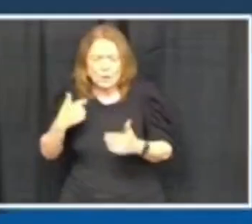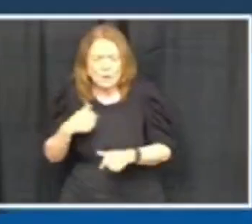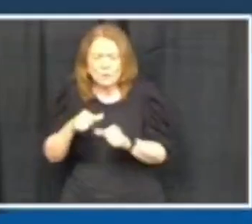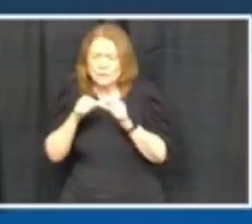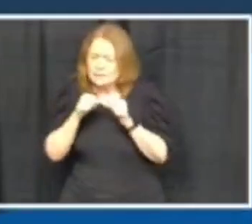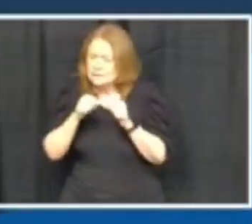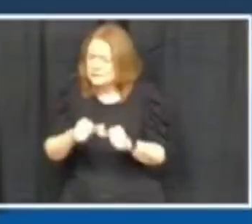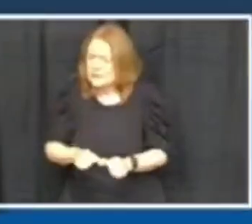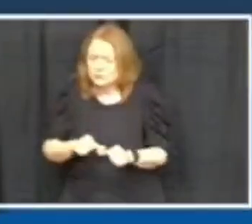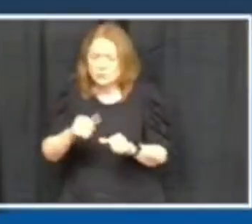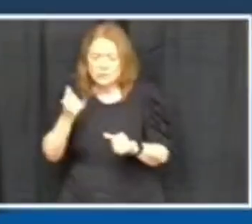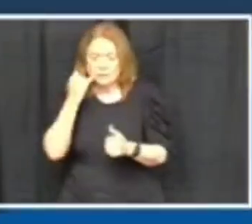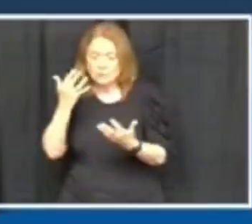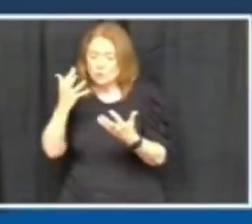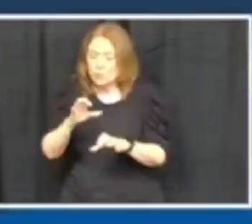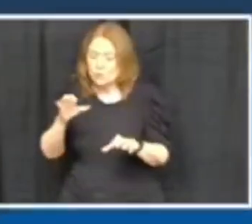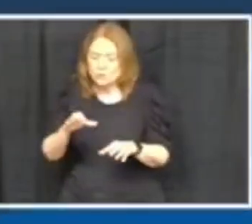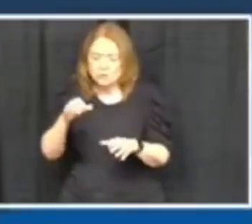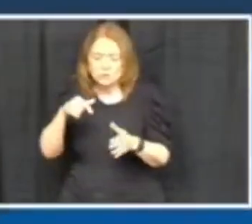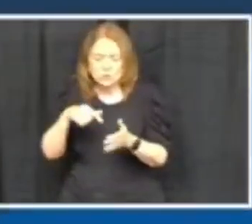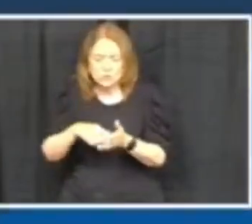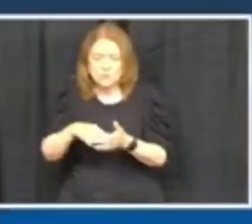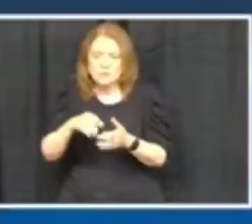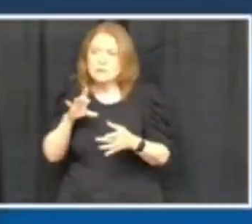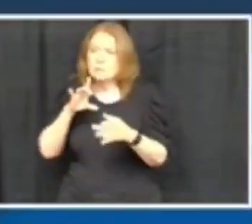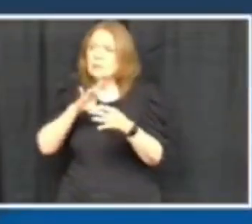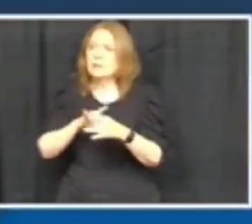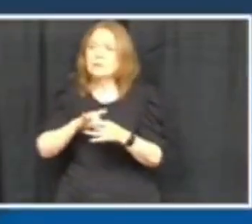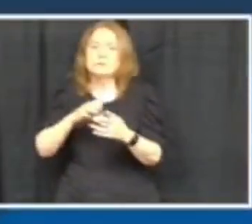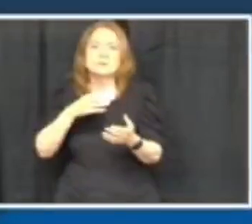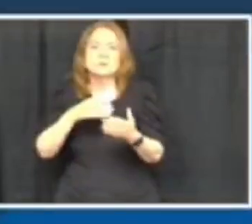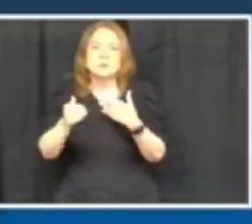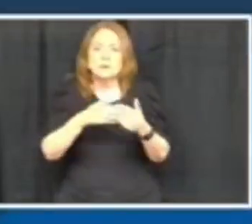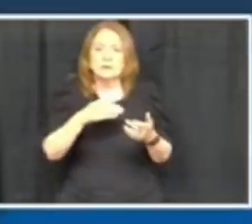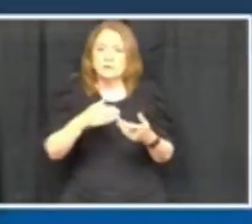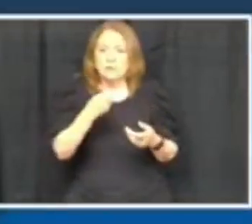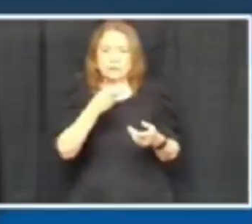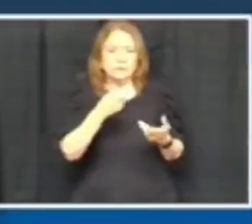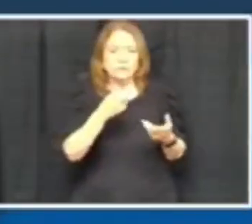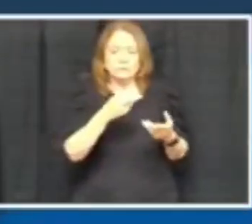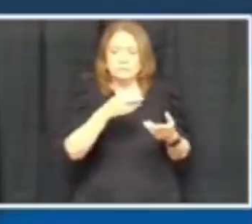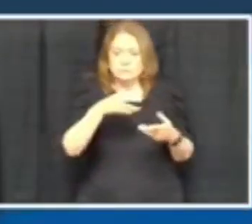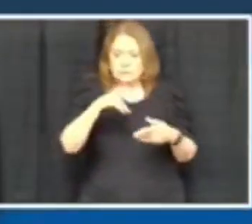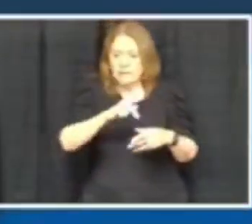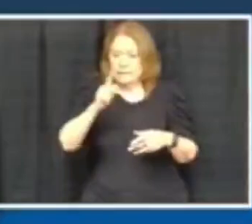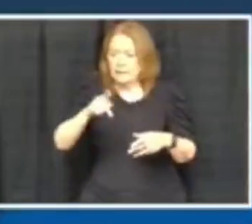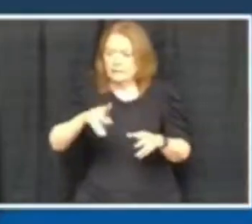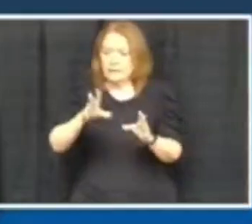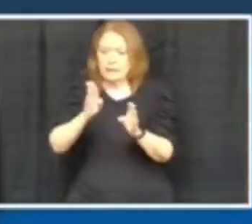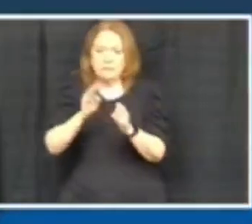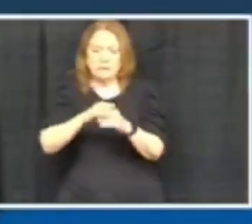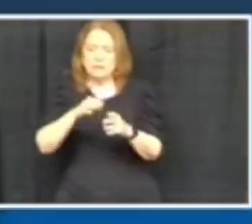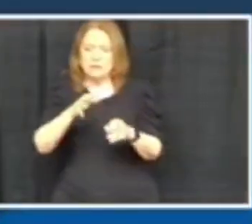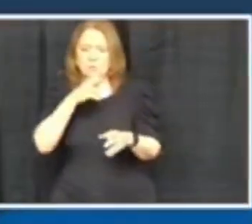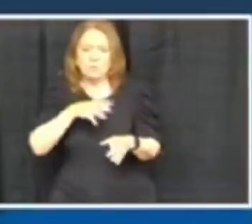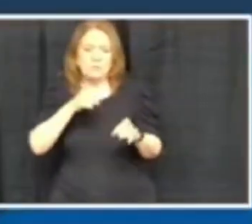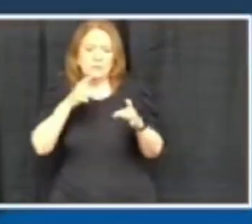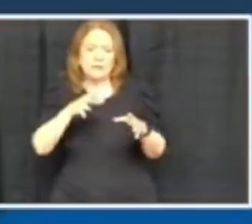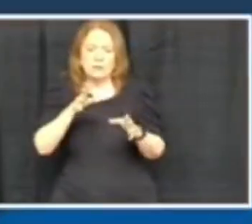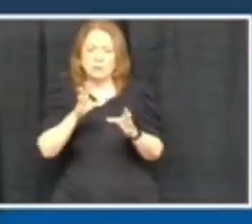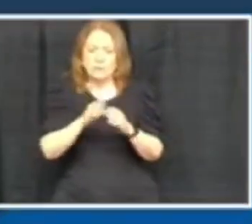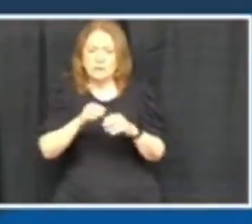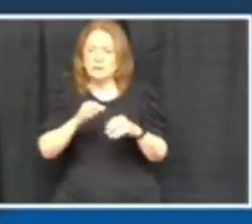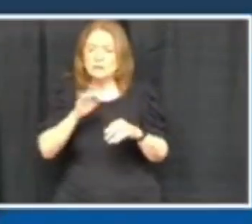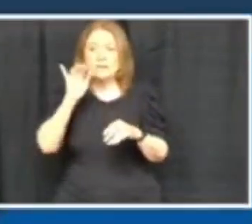to do this. If you wanted to do this, it belongs in whatever He-Man, woman hater, KKK meeting. That's where this belongs. Not